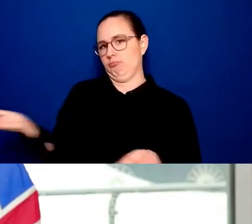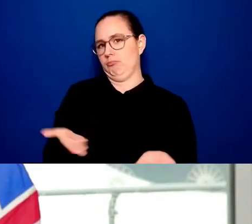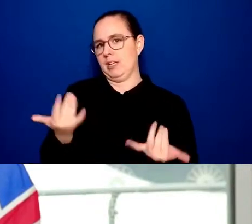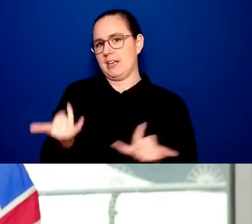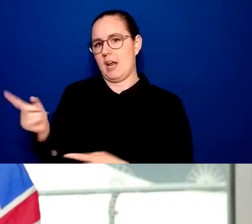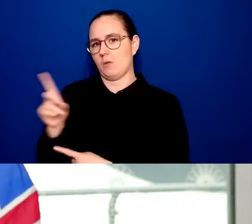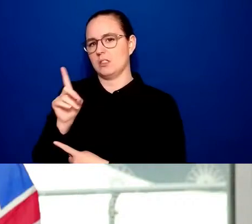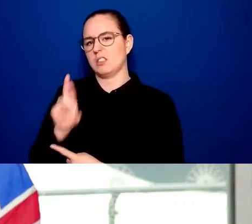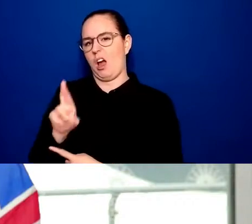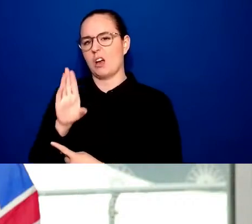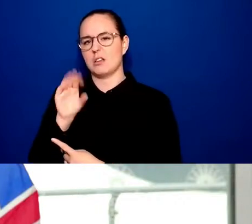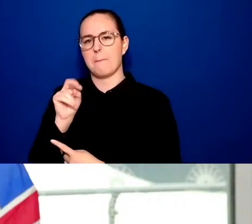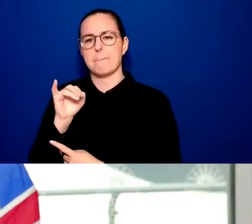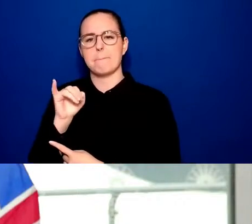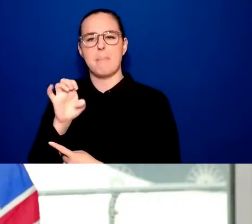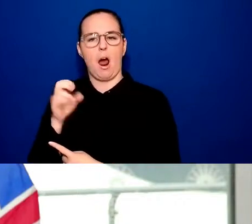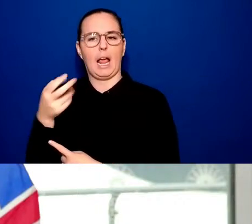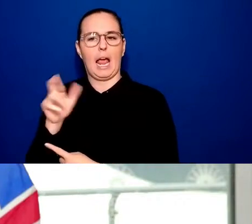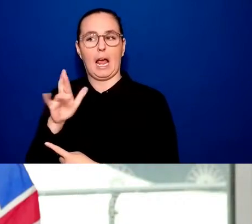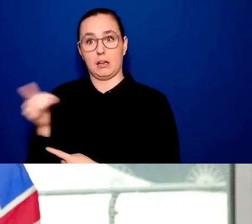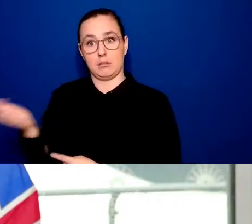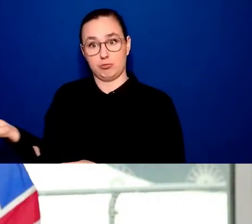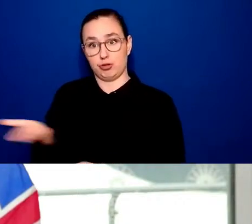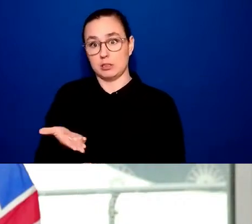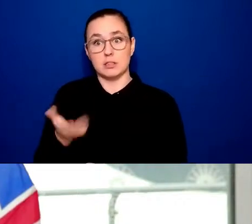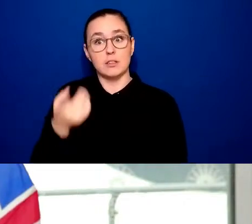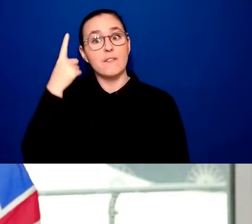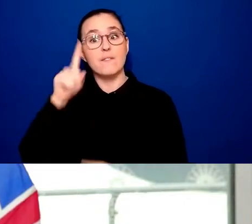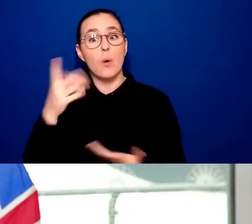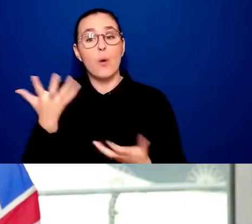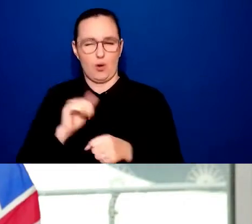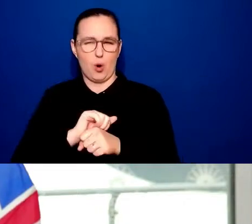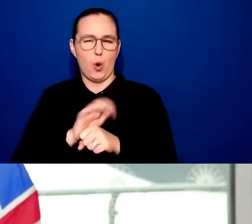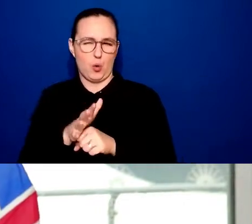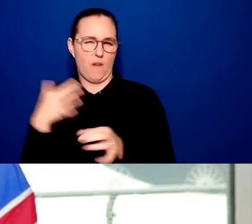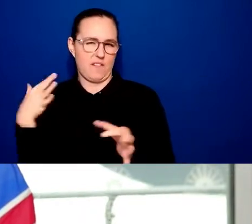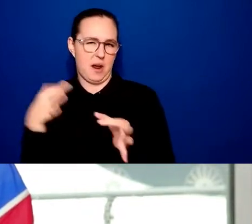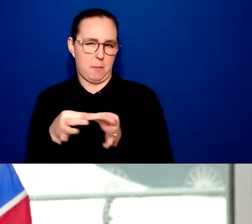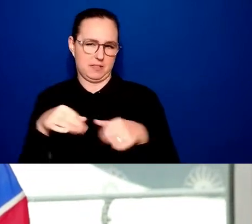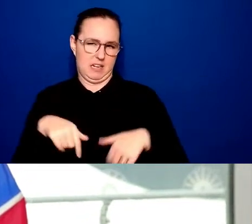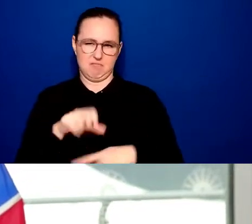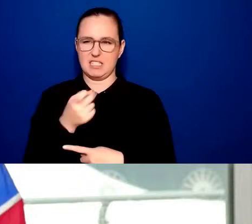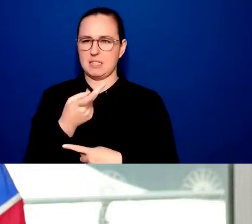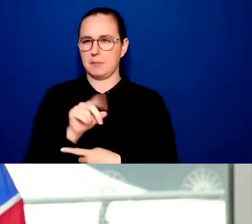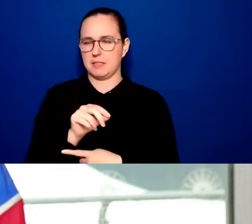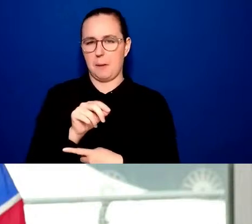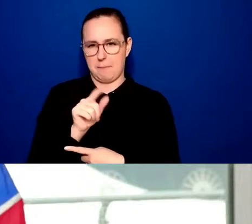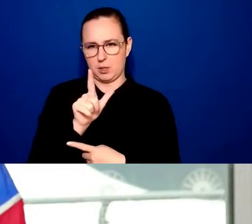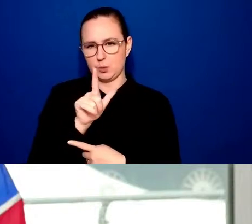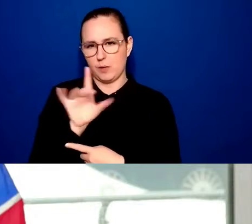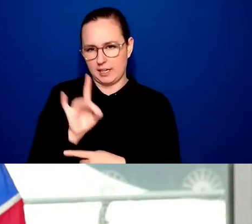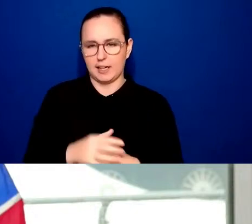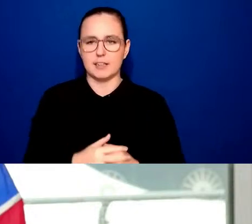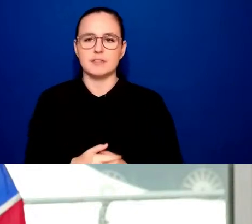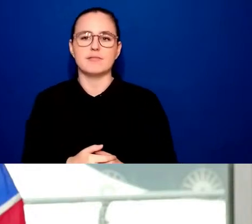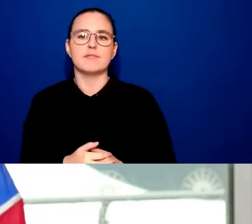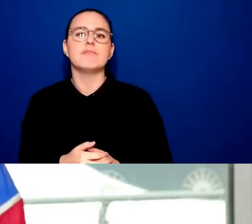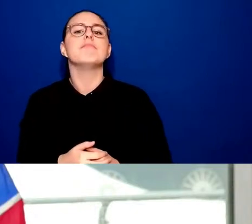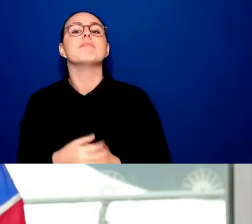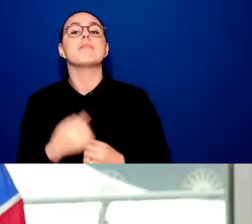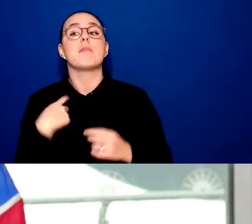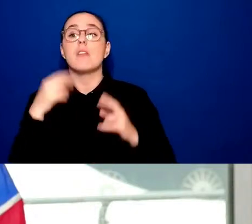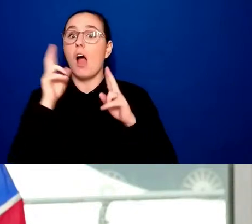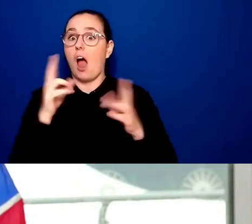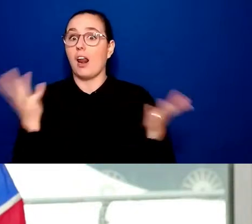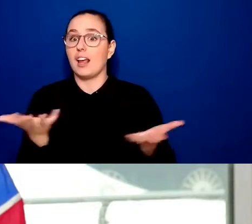briefing for Tuesday, September the 21st for this week. It's my honor to be here on the territories of the Musqueam, of the Squamish, of the